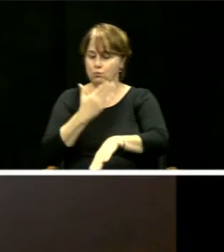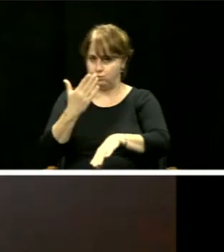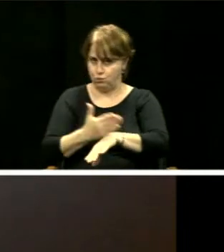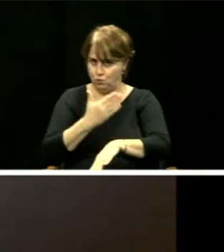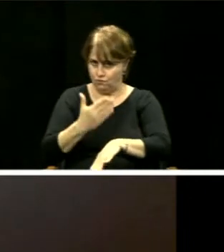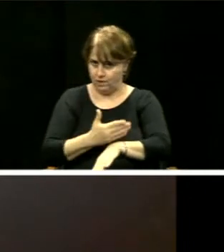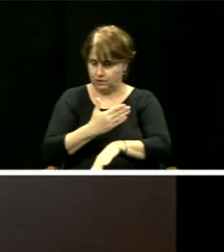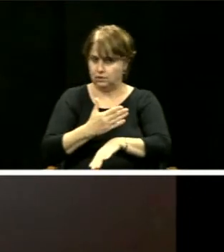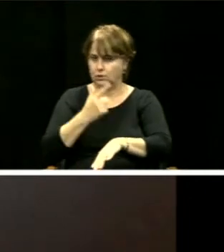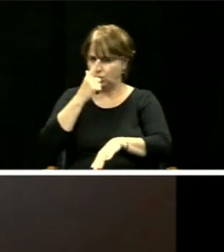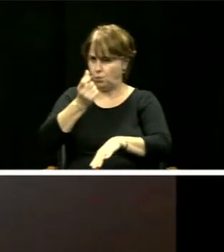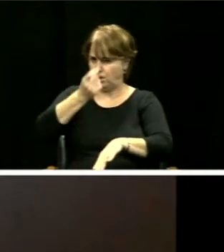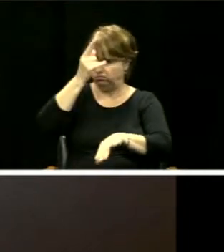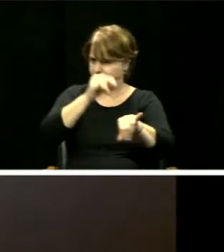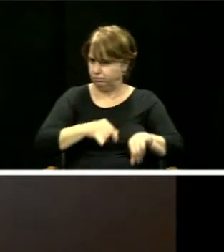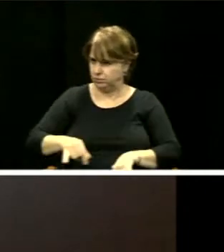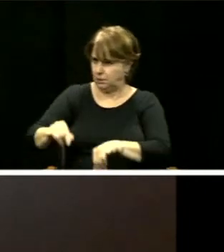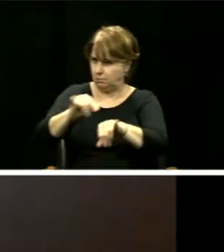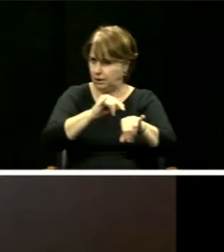so we're all on the same page?